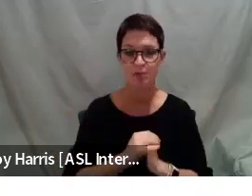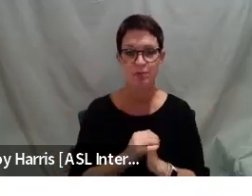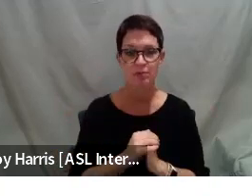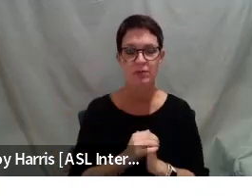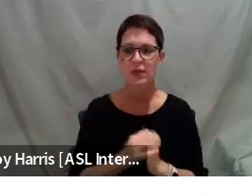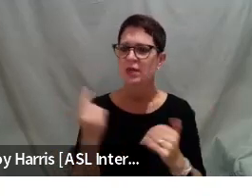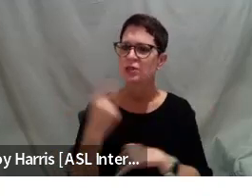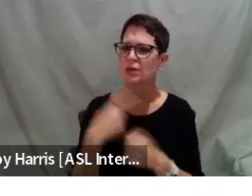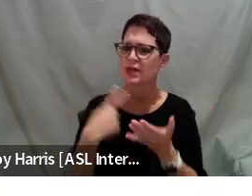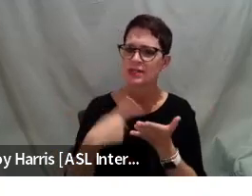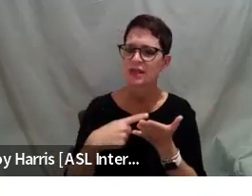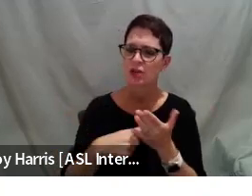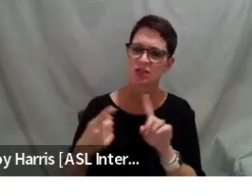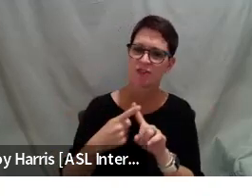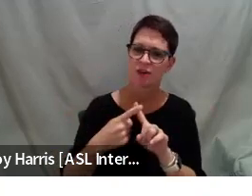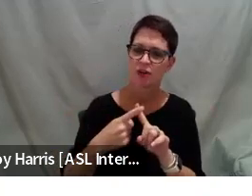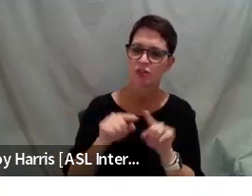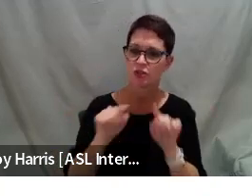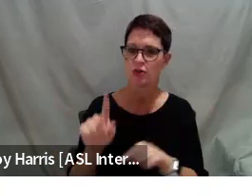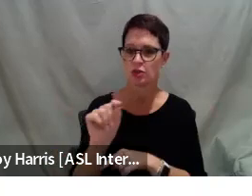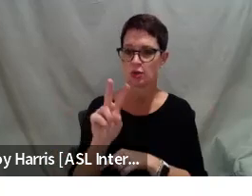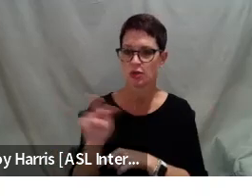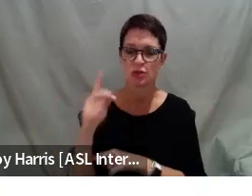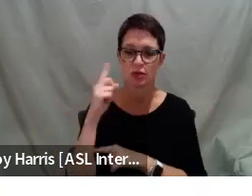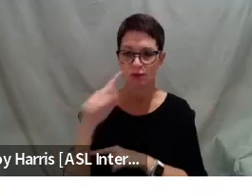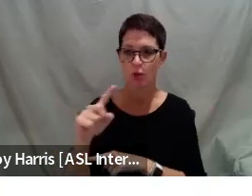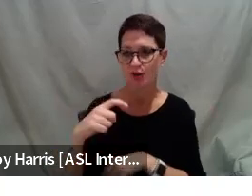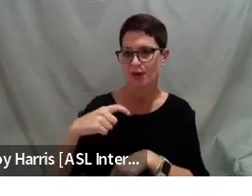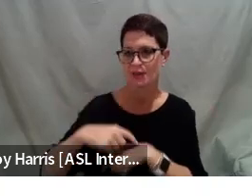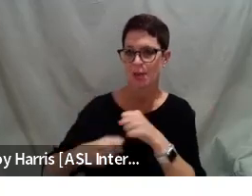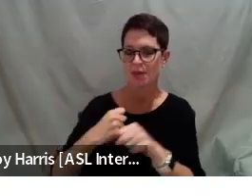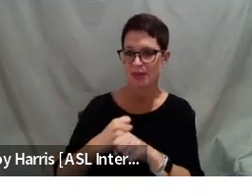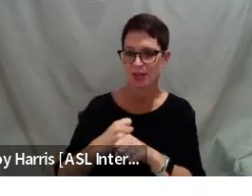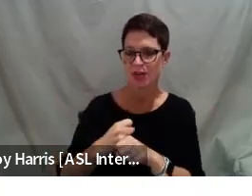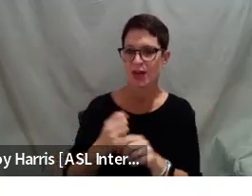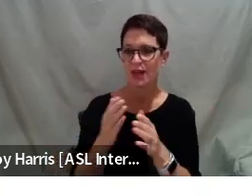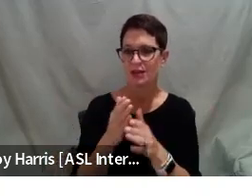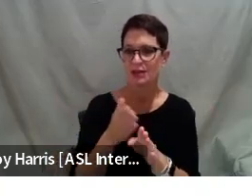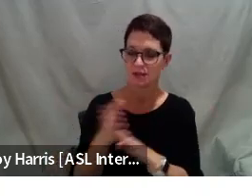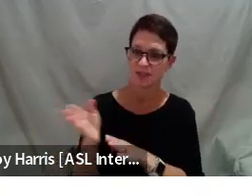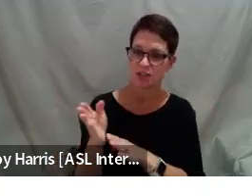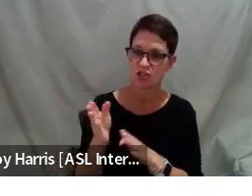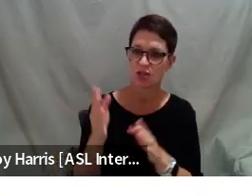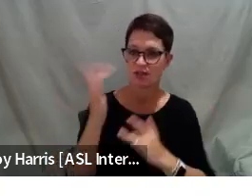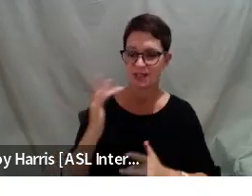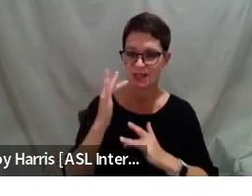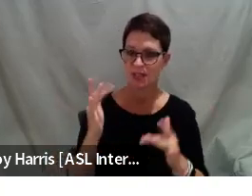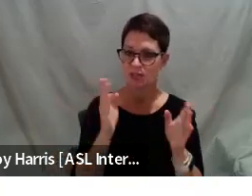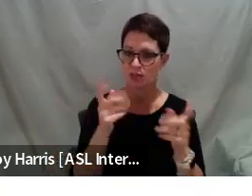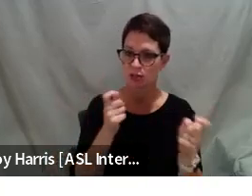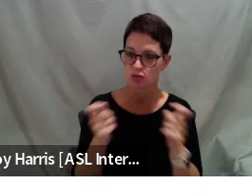workshop is our first workshop of 2022 for seasonal schedule in Division of Disease Control Preparedness